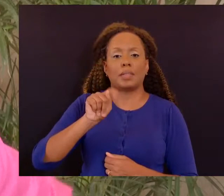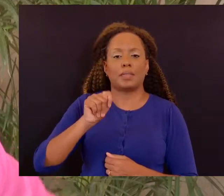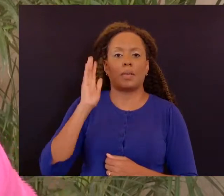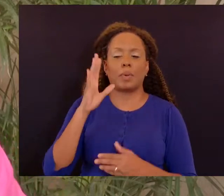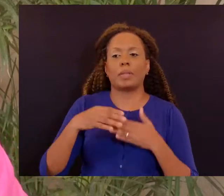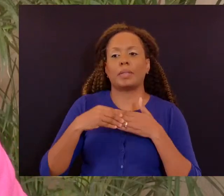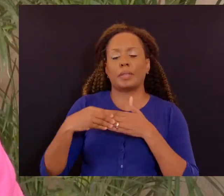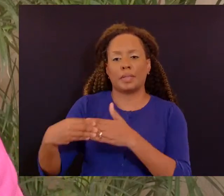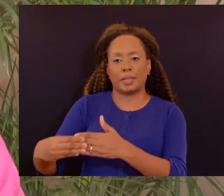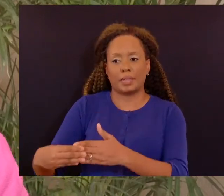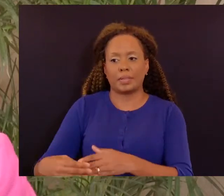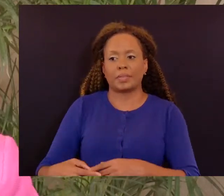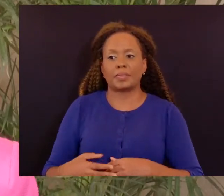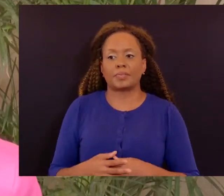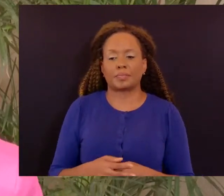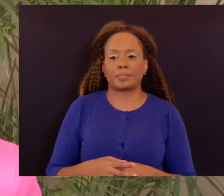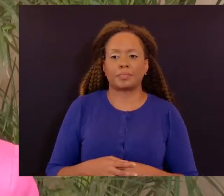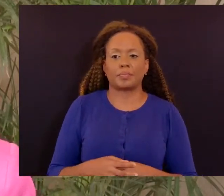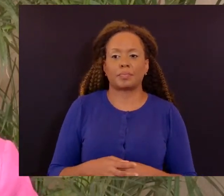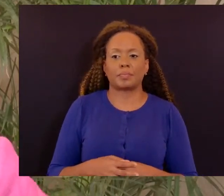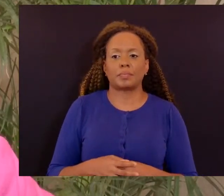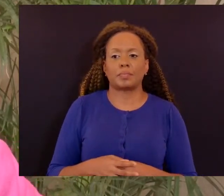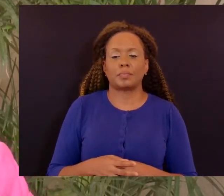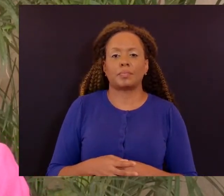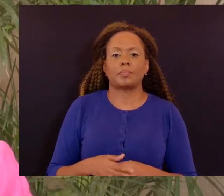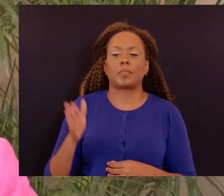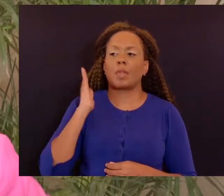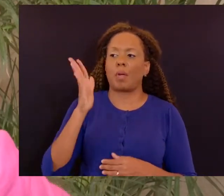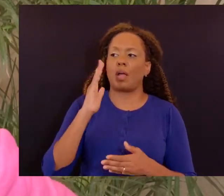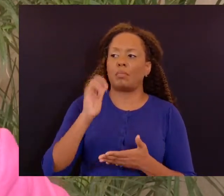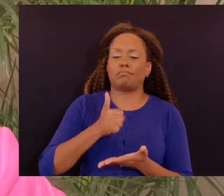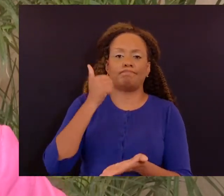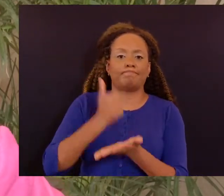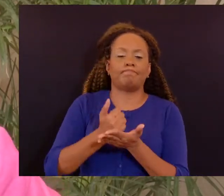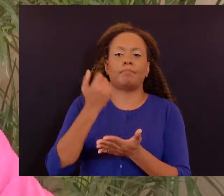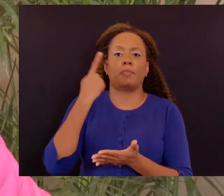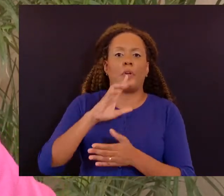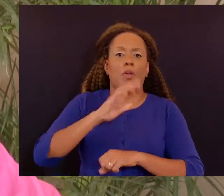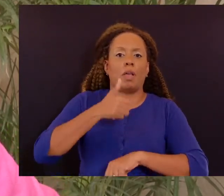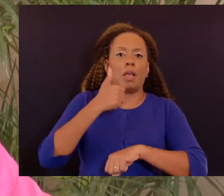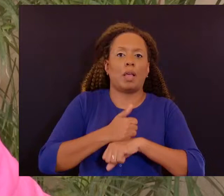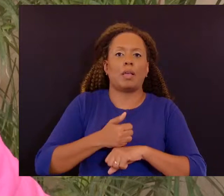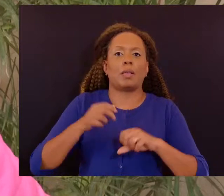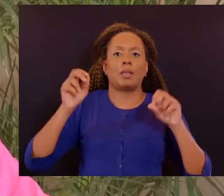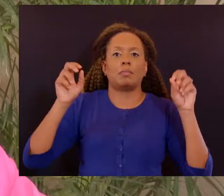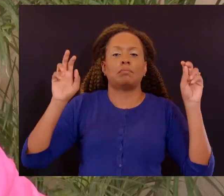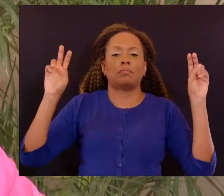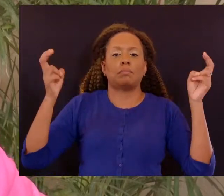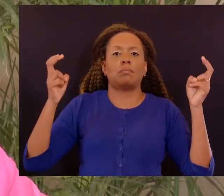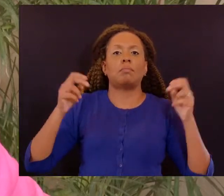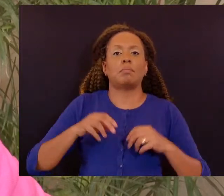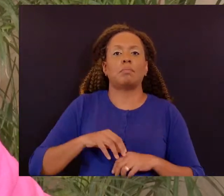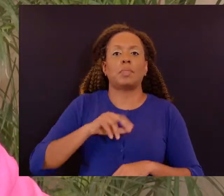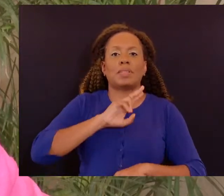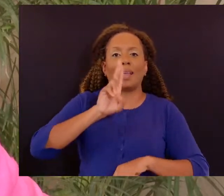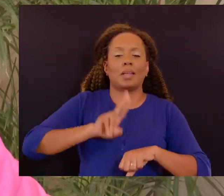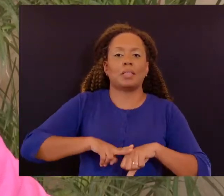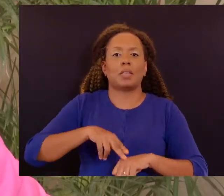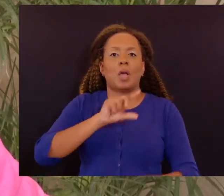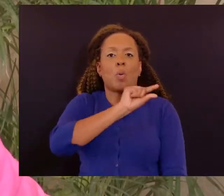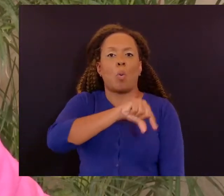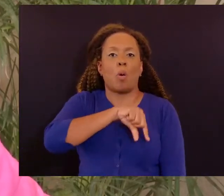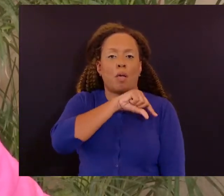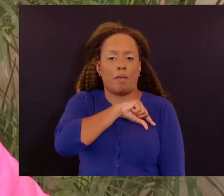has implications, of course, for the approval and the launching of the national qualifications and